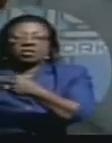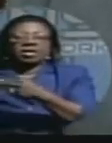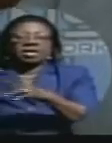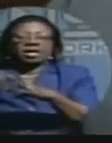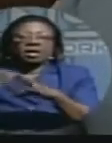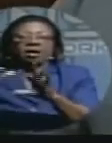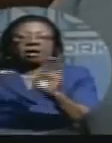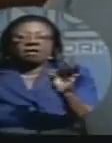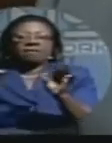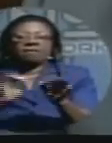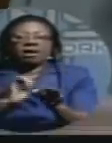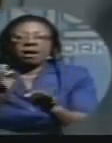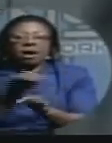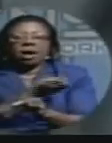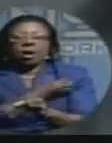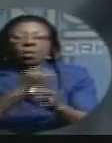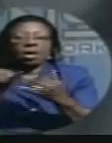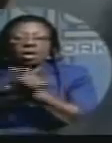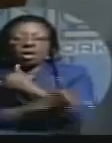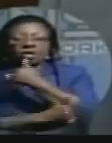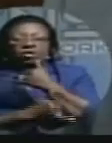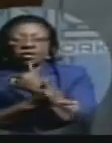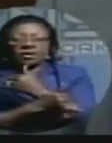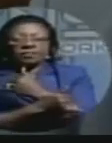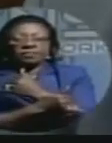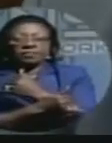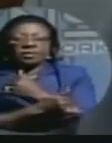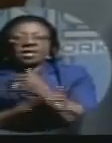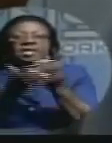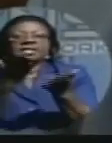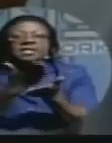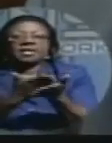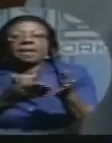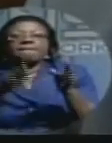country, and arguably because some may argue independence.